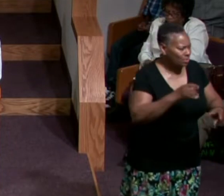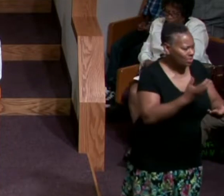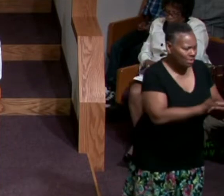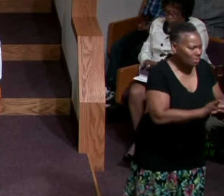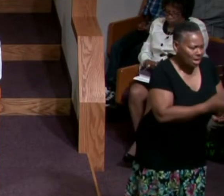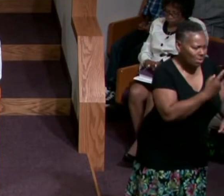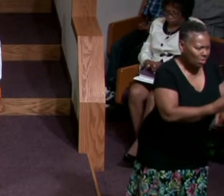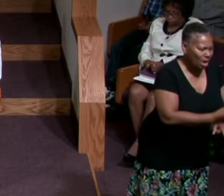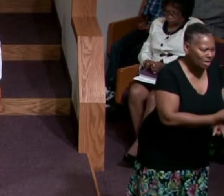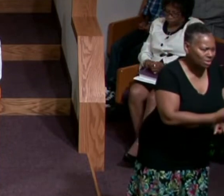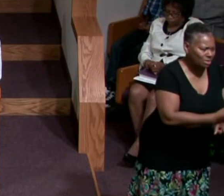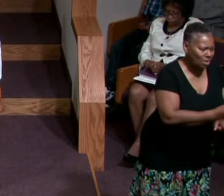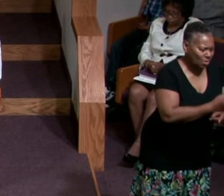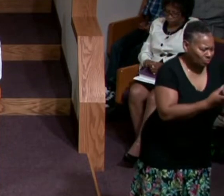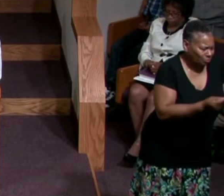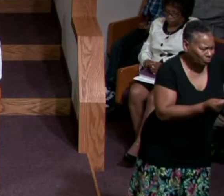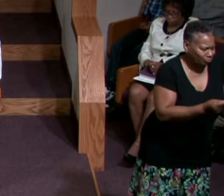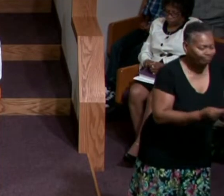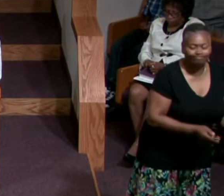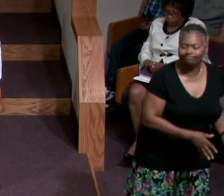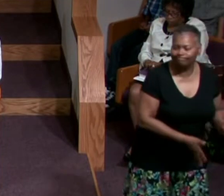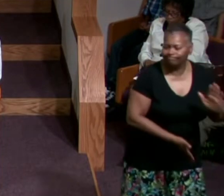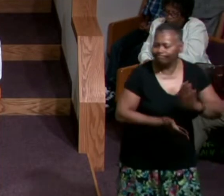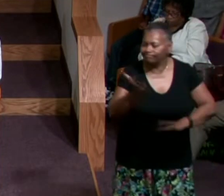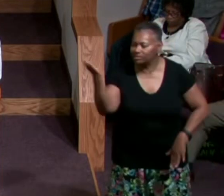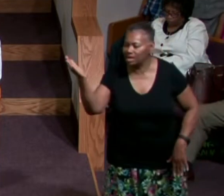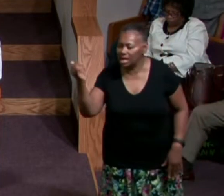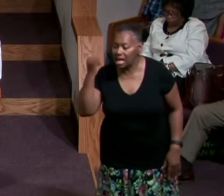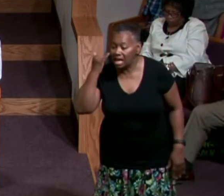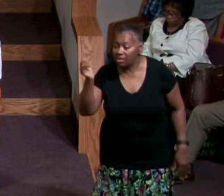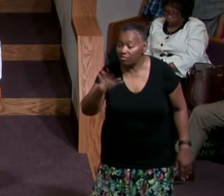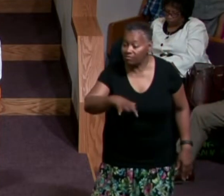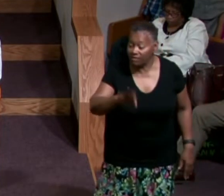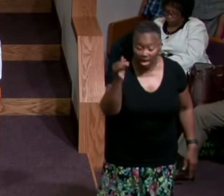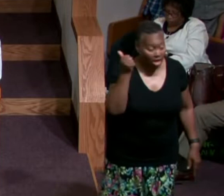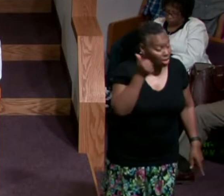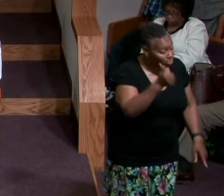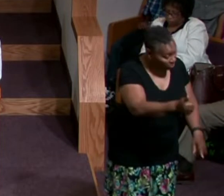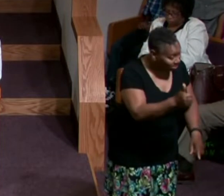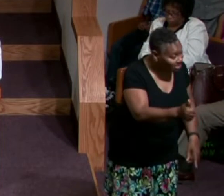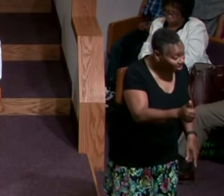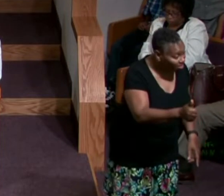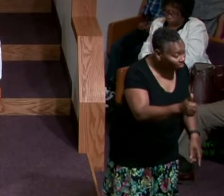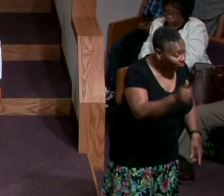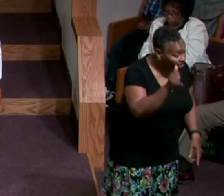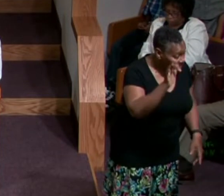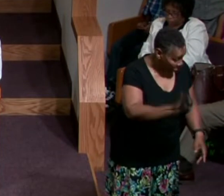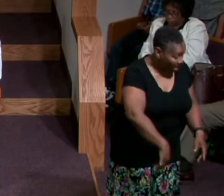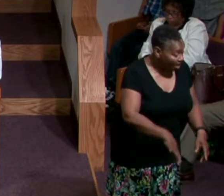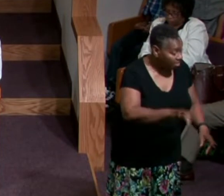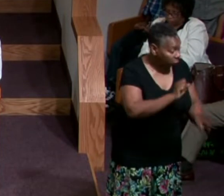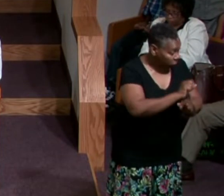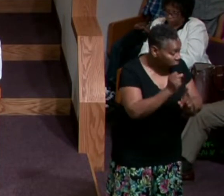Now, I will say this, if you find yourself in this situation and discover that the lie